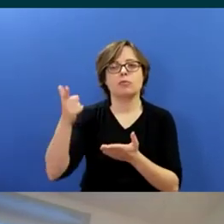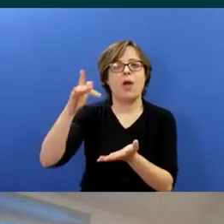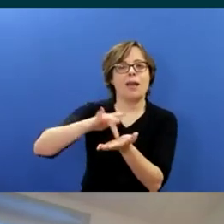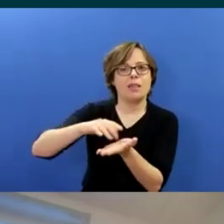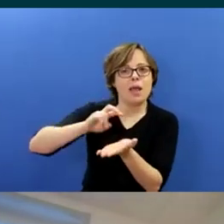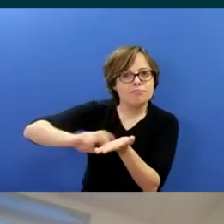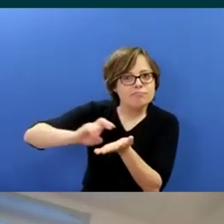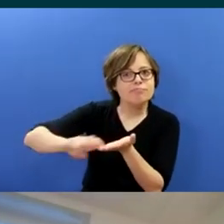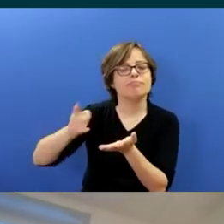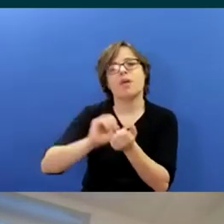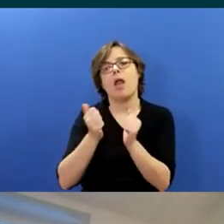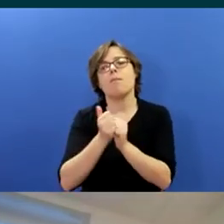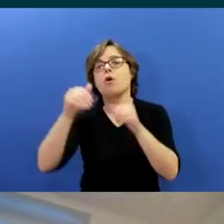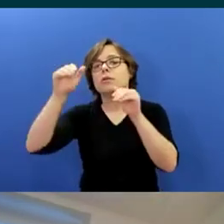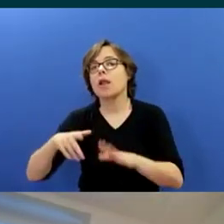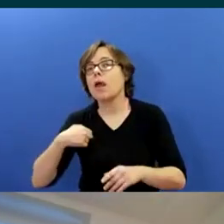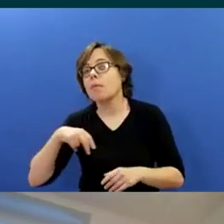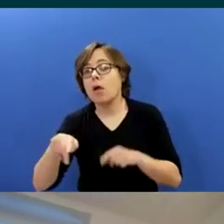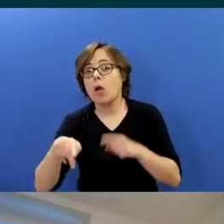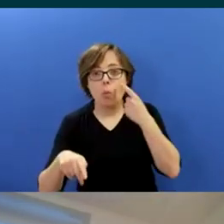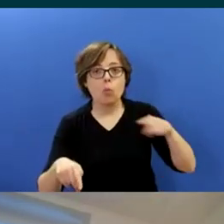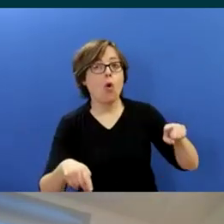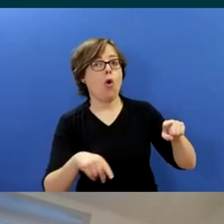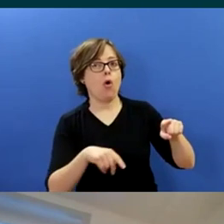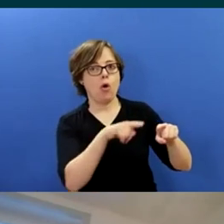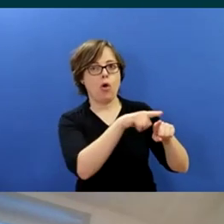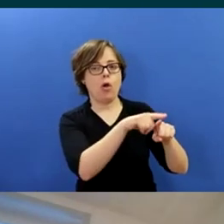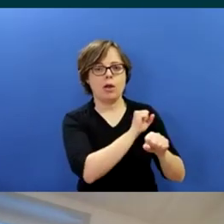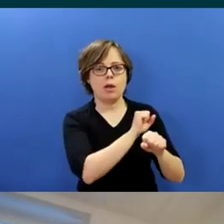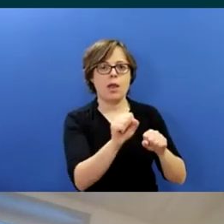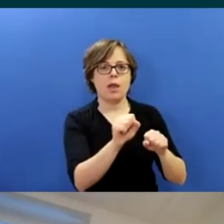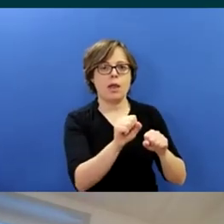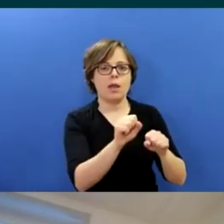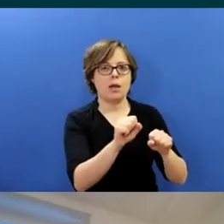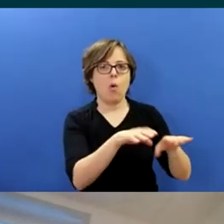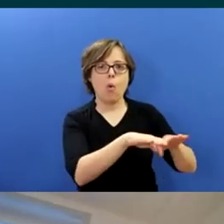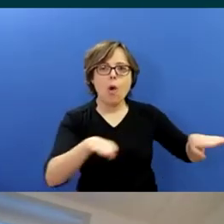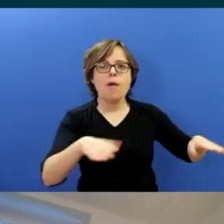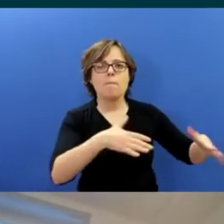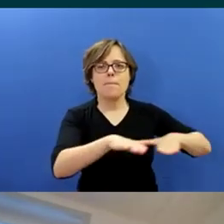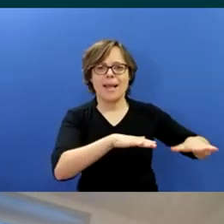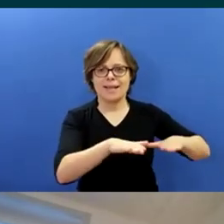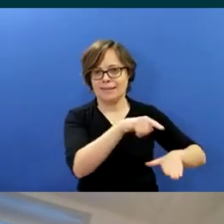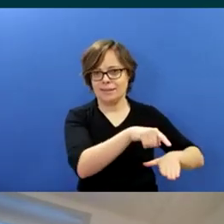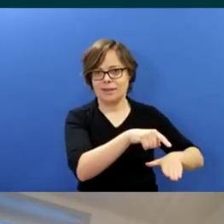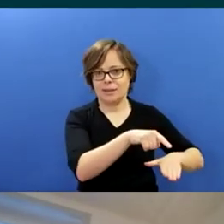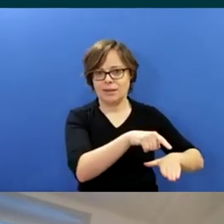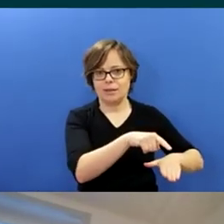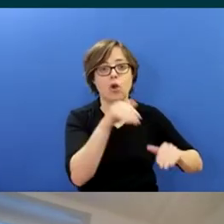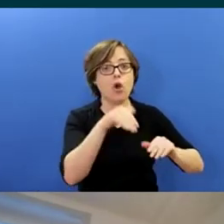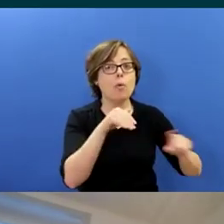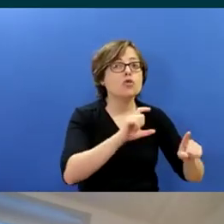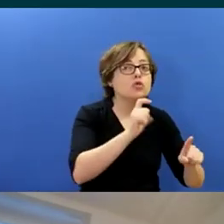see, oh, there's a banquet going on, and they learn about food waste, how to prevent